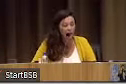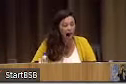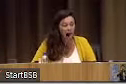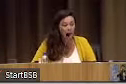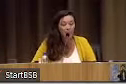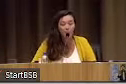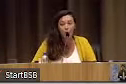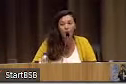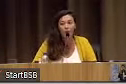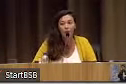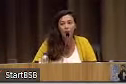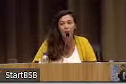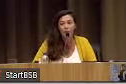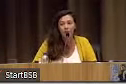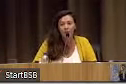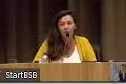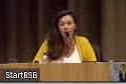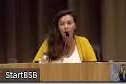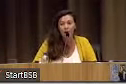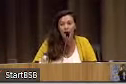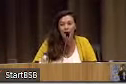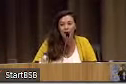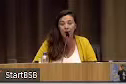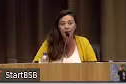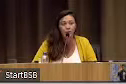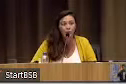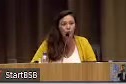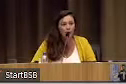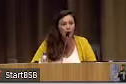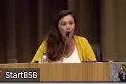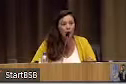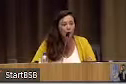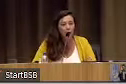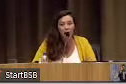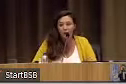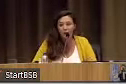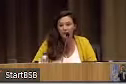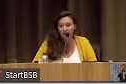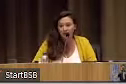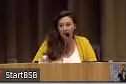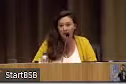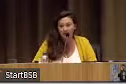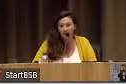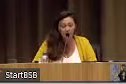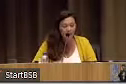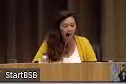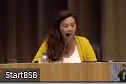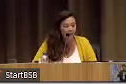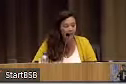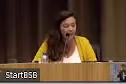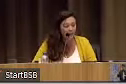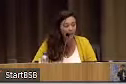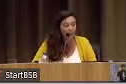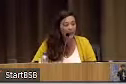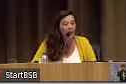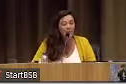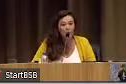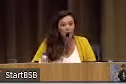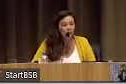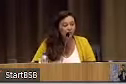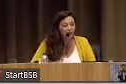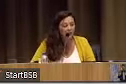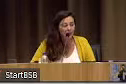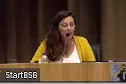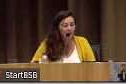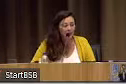we understand that artificial intelligence supports the decision making, and it's not the only tool